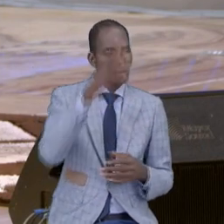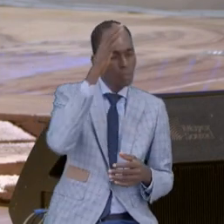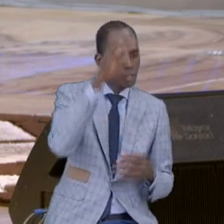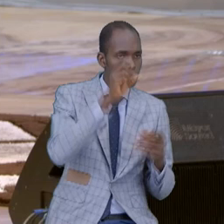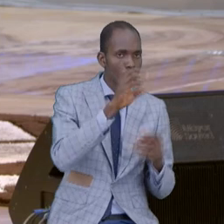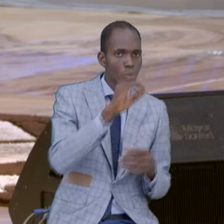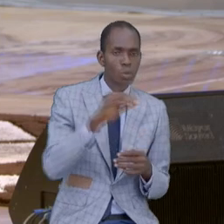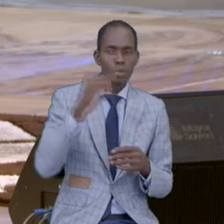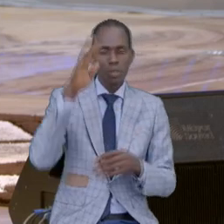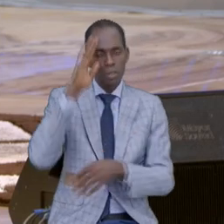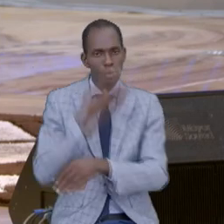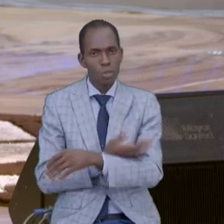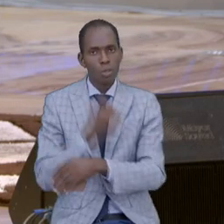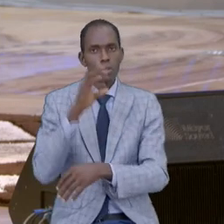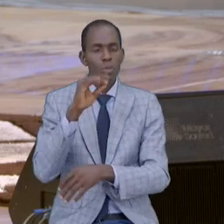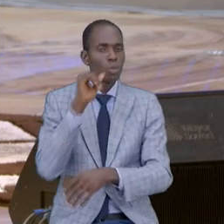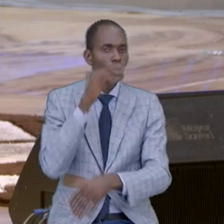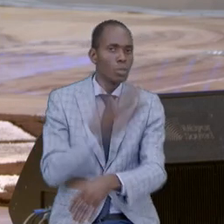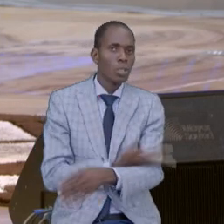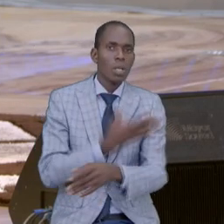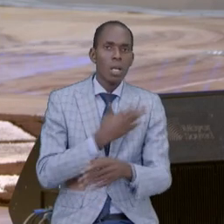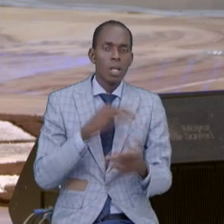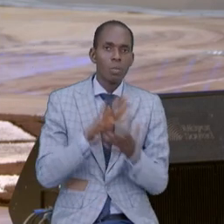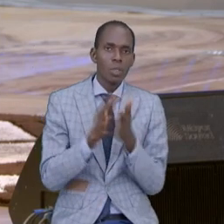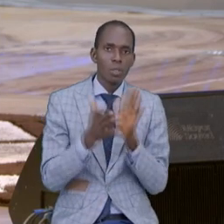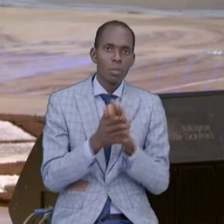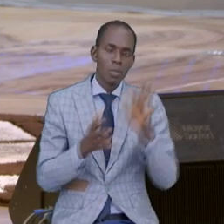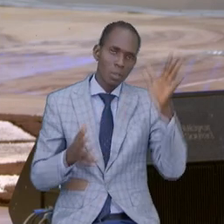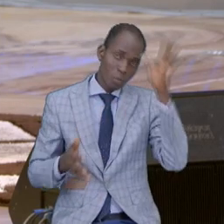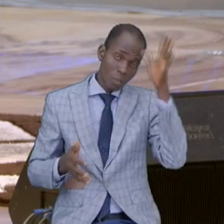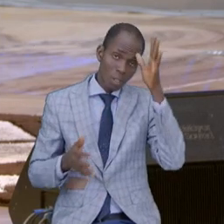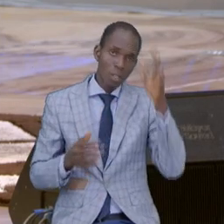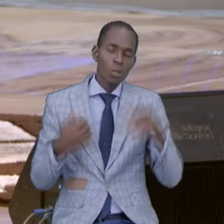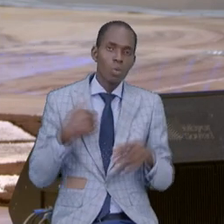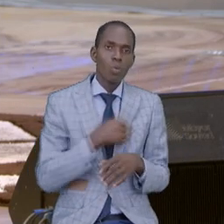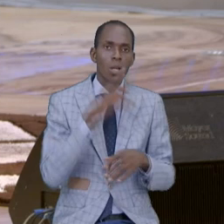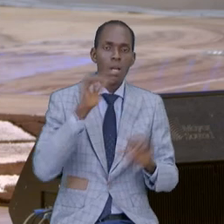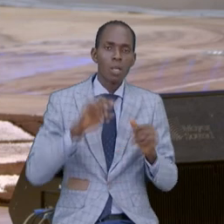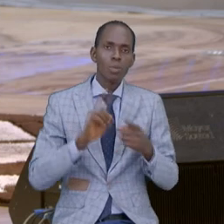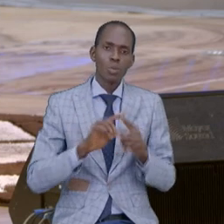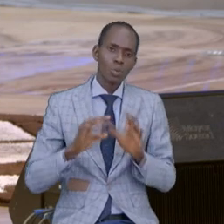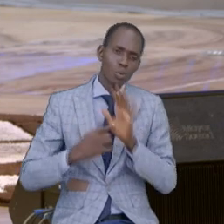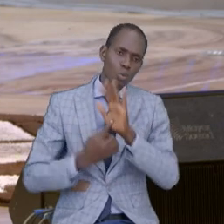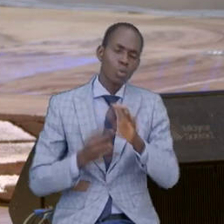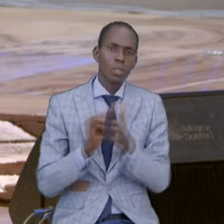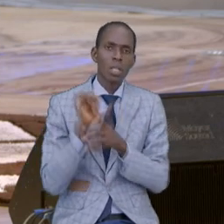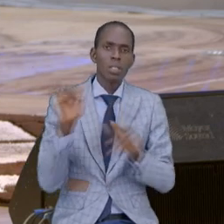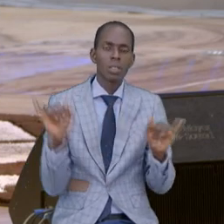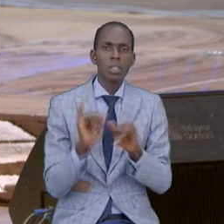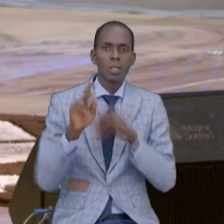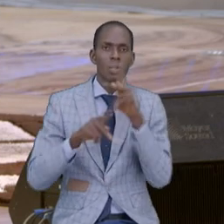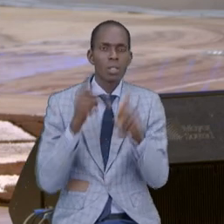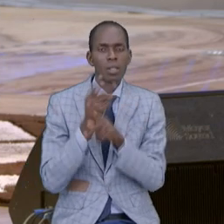son, so the daughter. And as he becomes a father, we're able to manifest the same kind of faith that